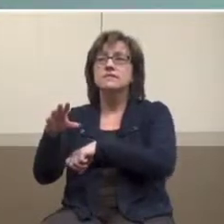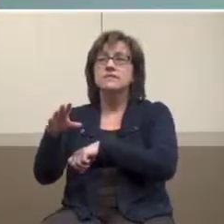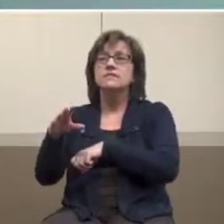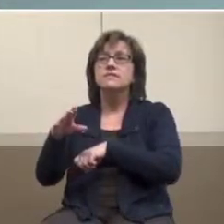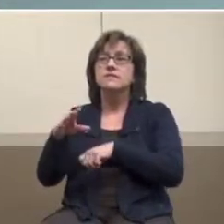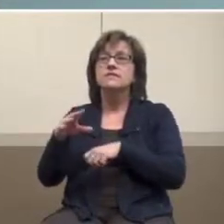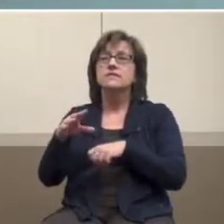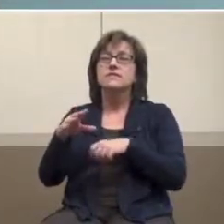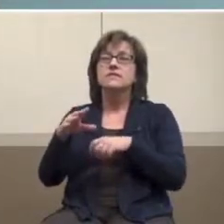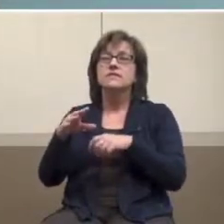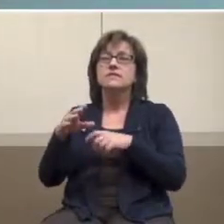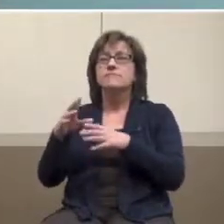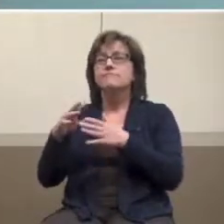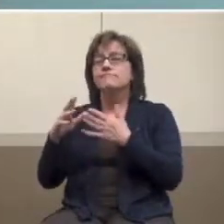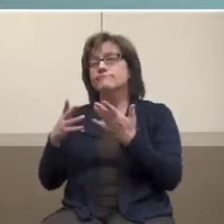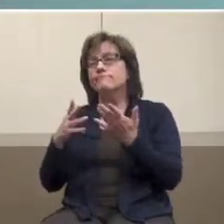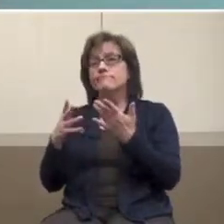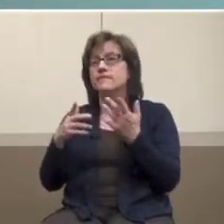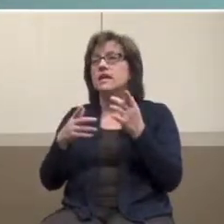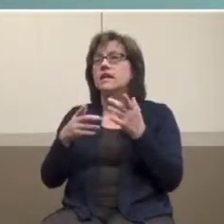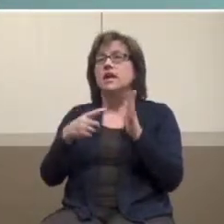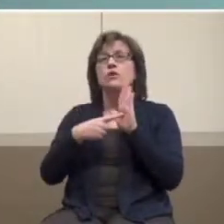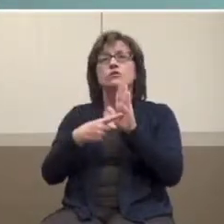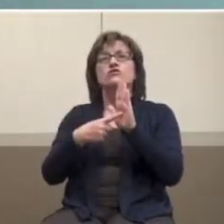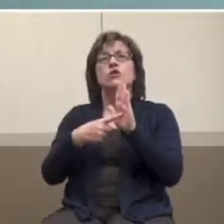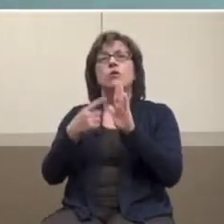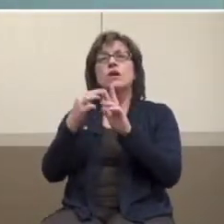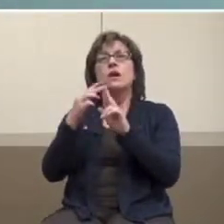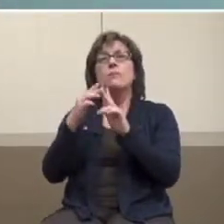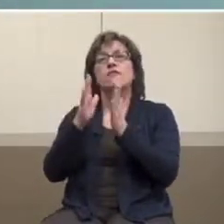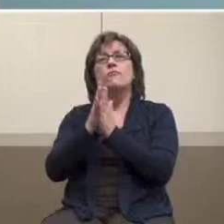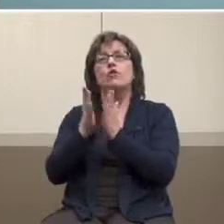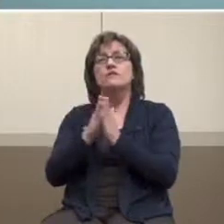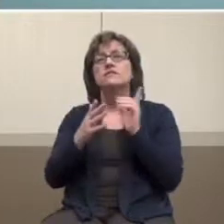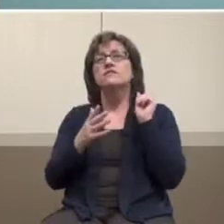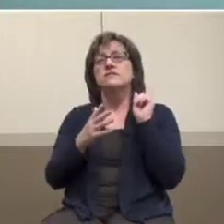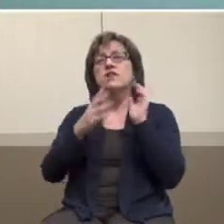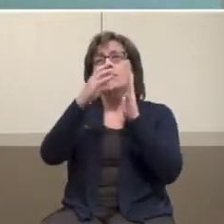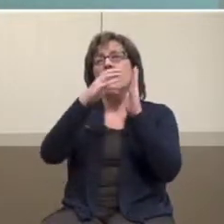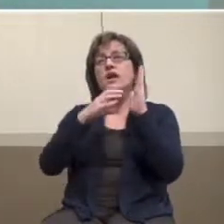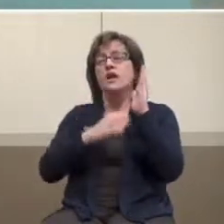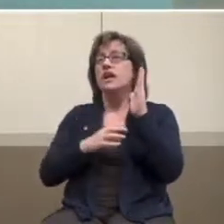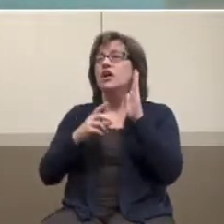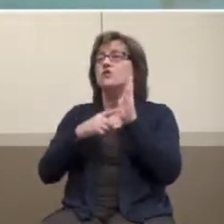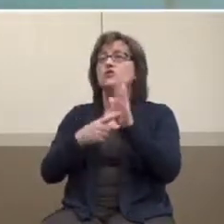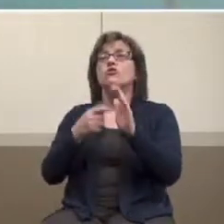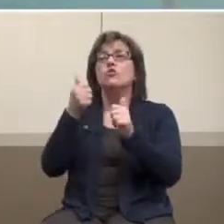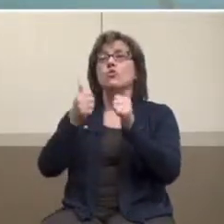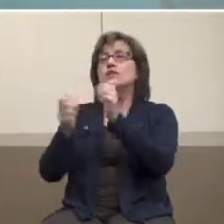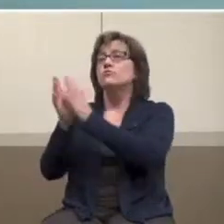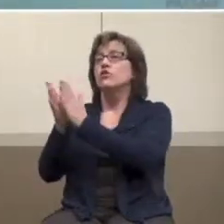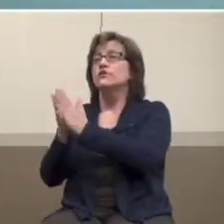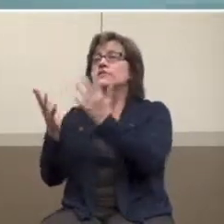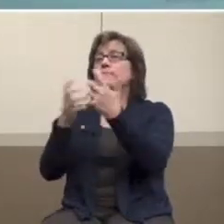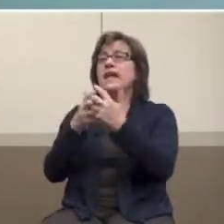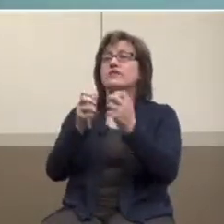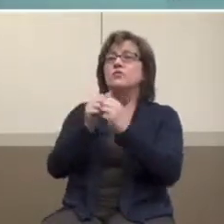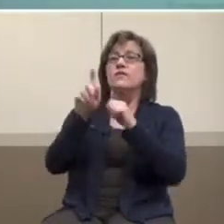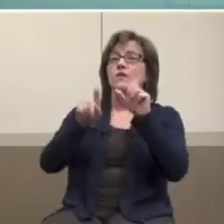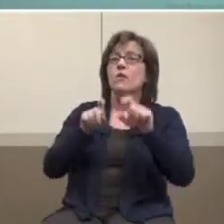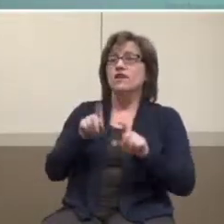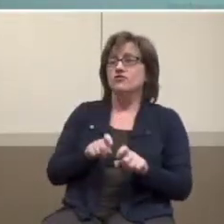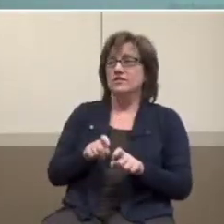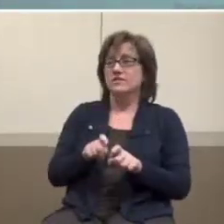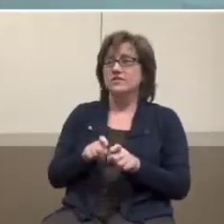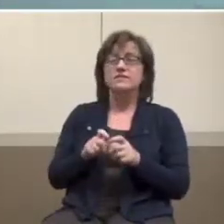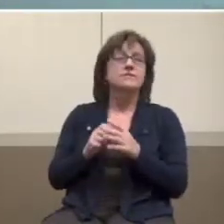Now it's going to give me a couple books, but these are the passages. So it'll show you what books would match with the questions. So let's say